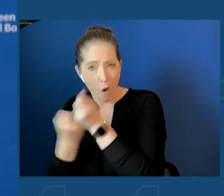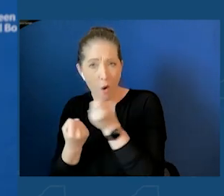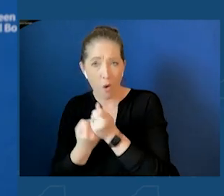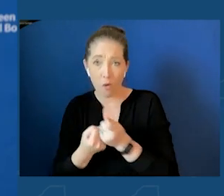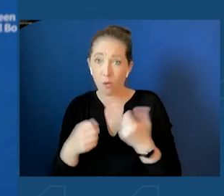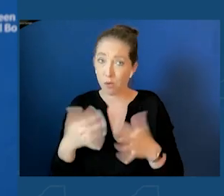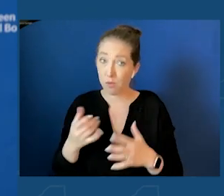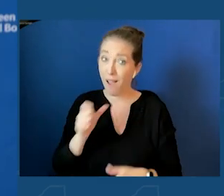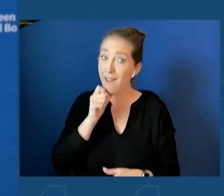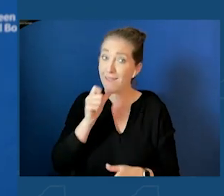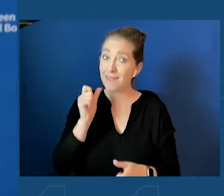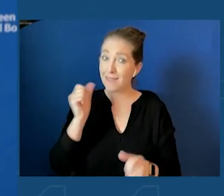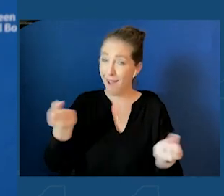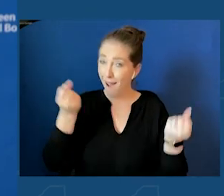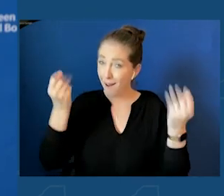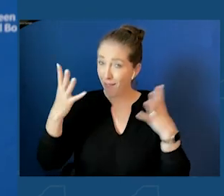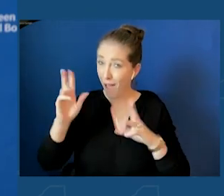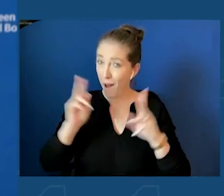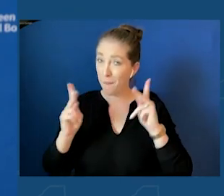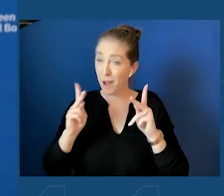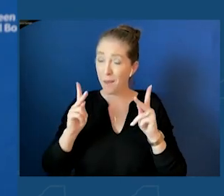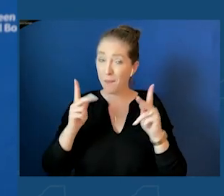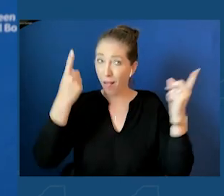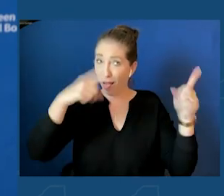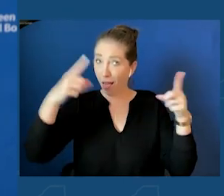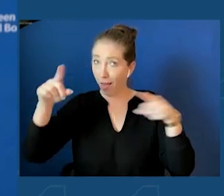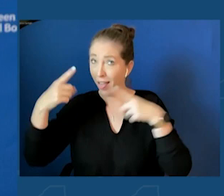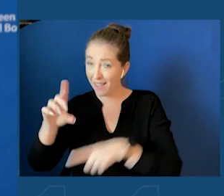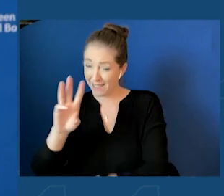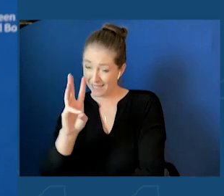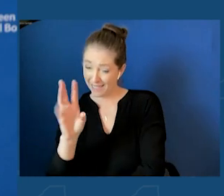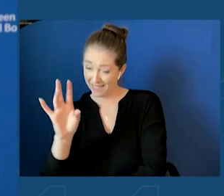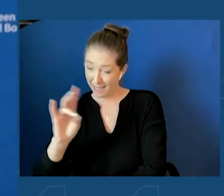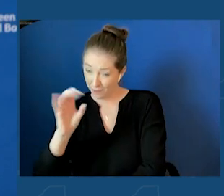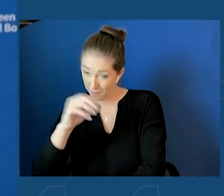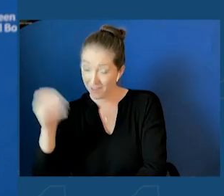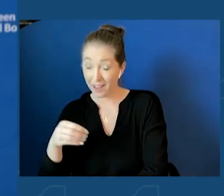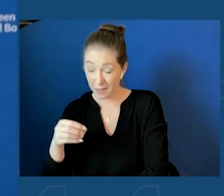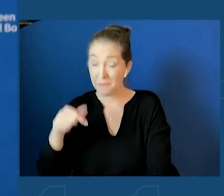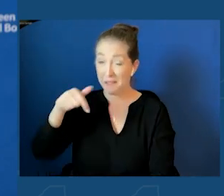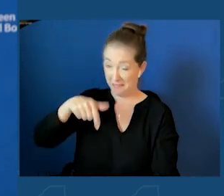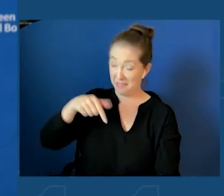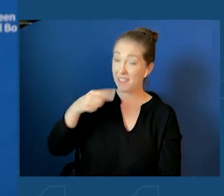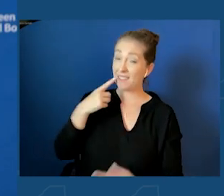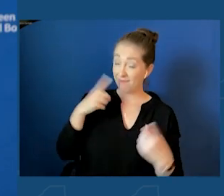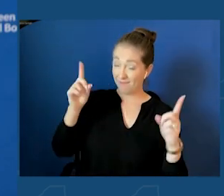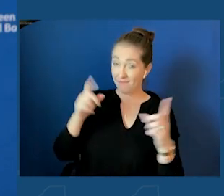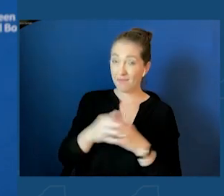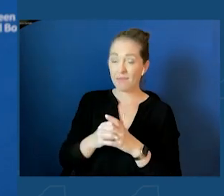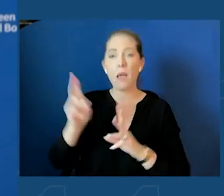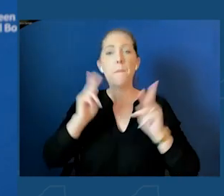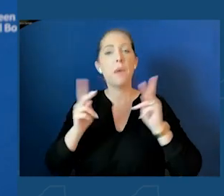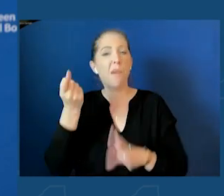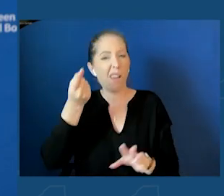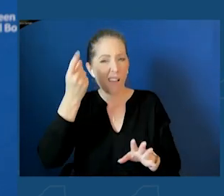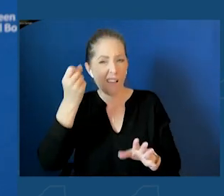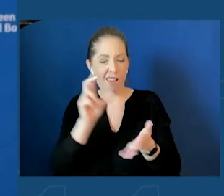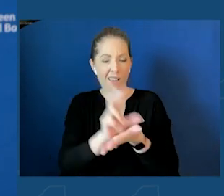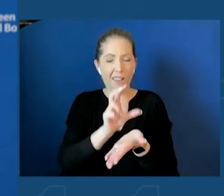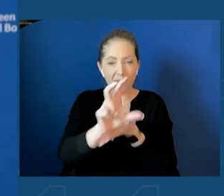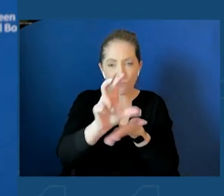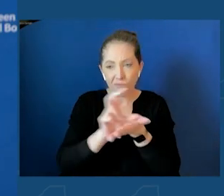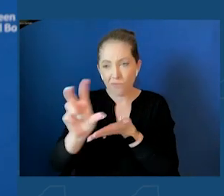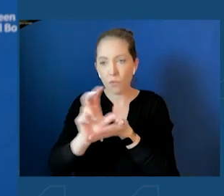these days. But they really, people understand that making investments like this is critical to making sure that our kids and